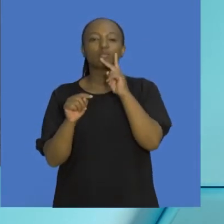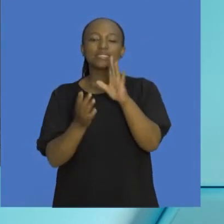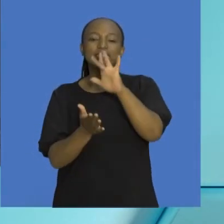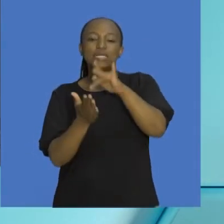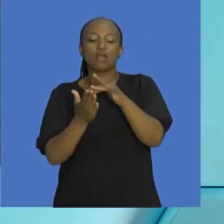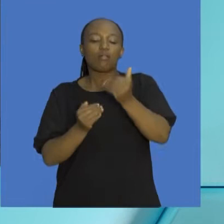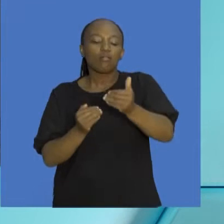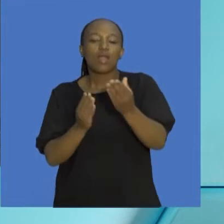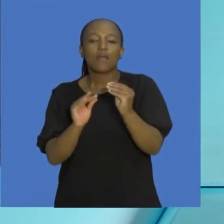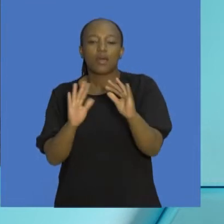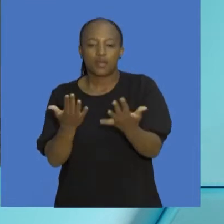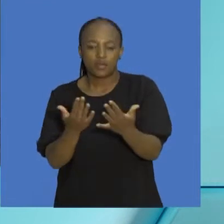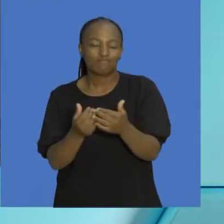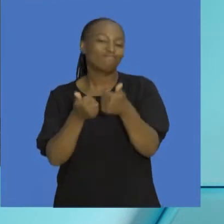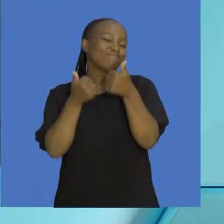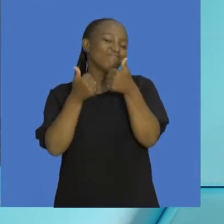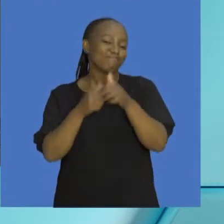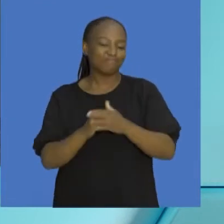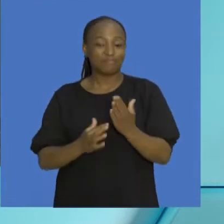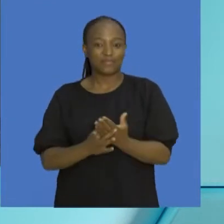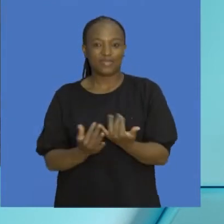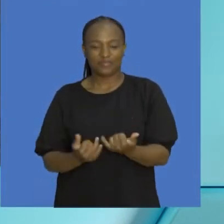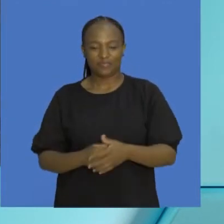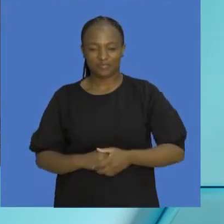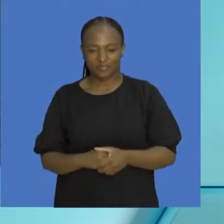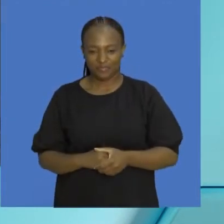the central tendency. Beautiful.